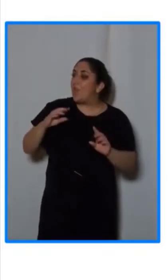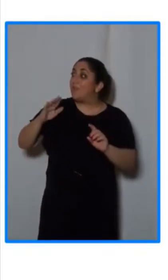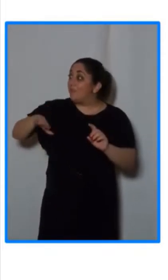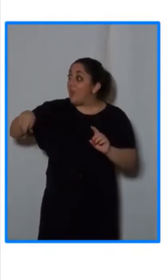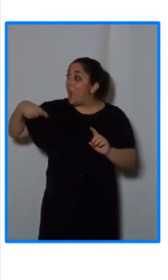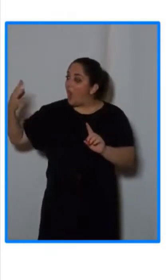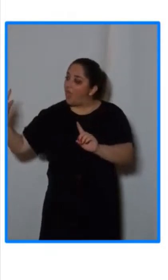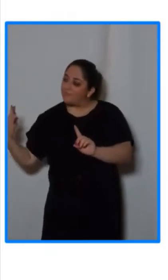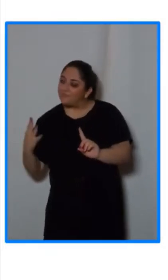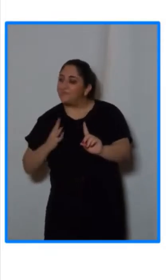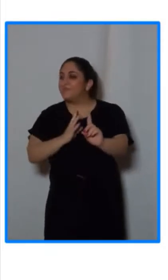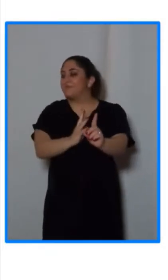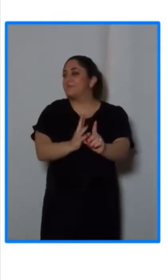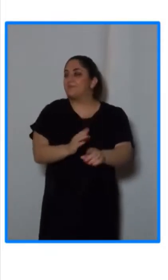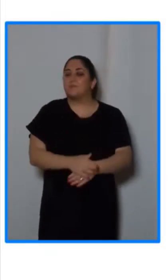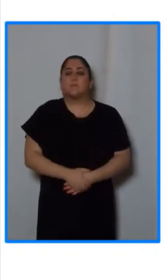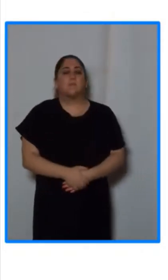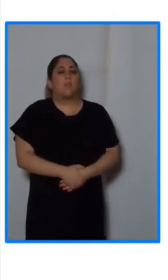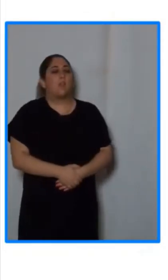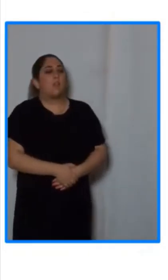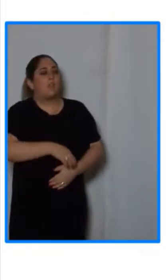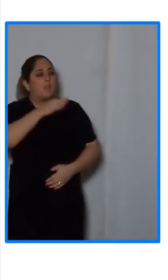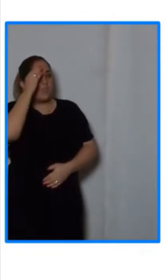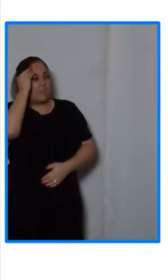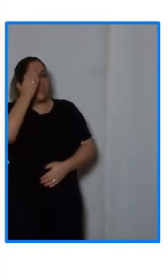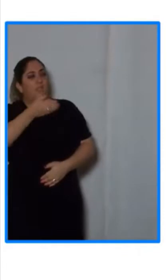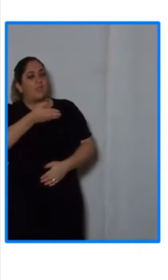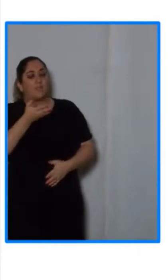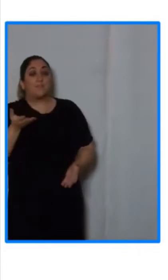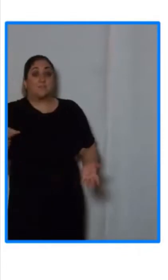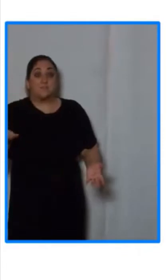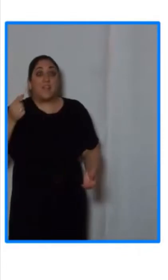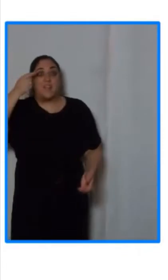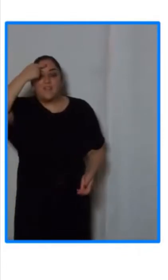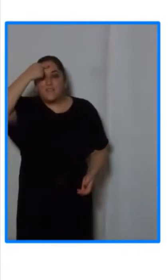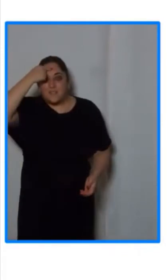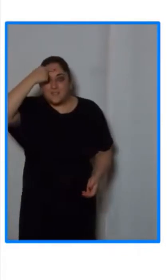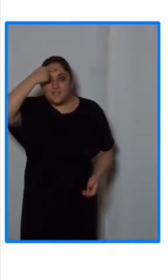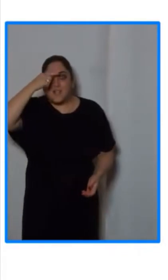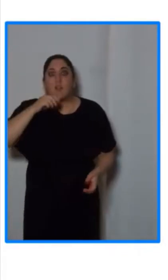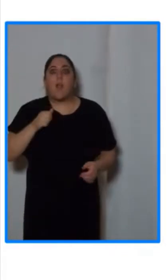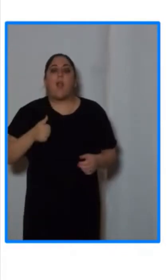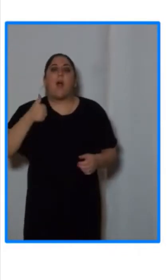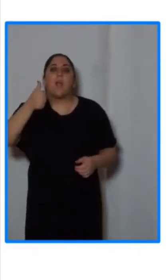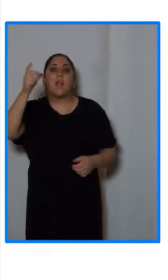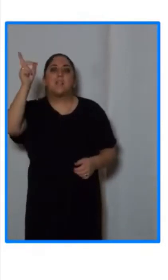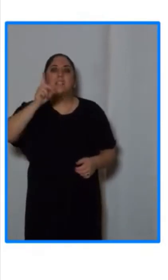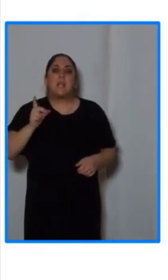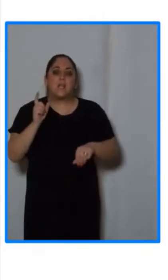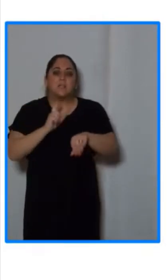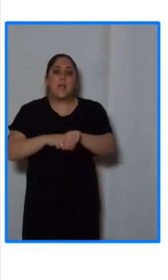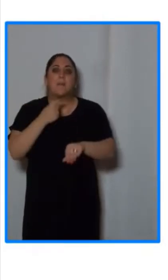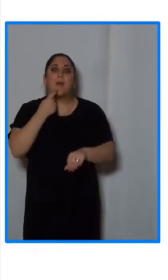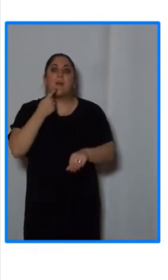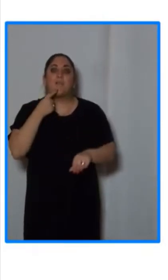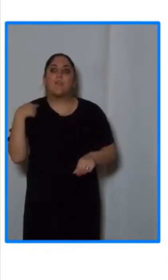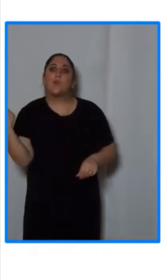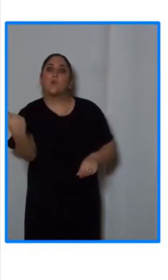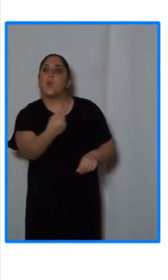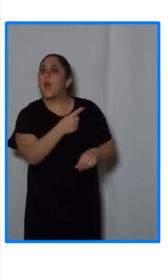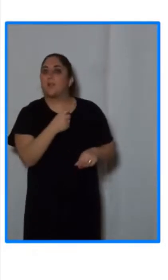When you build services that are accessible, you're building services that work for all from the get-go.